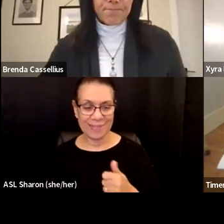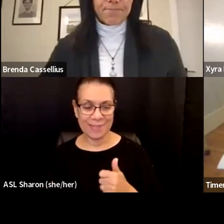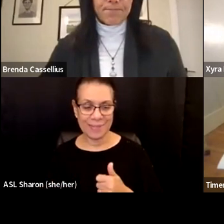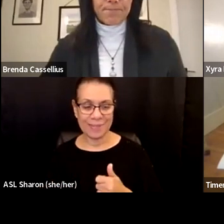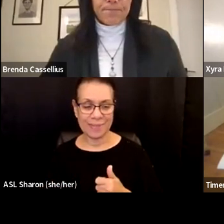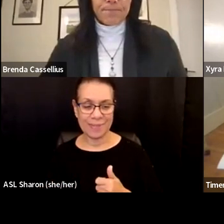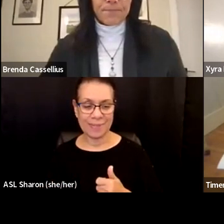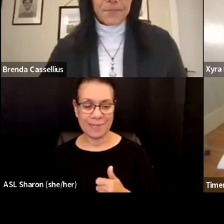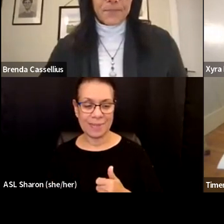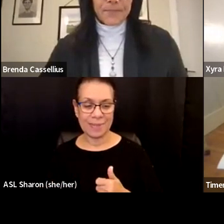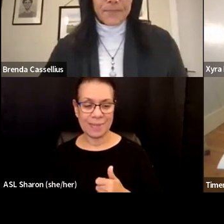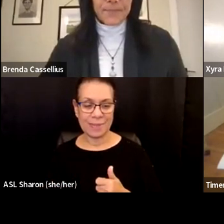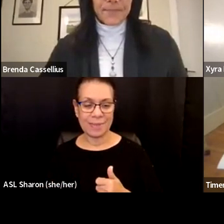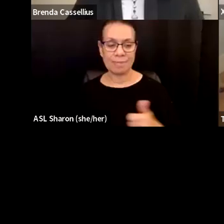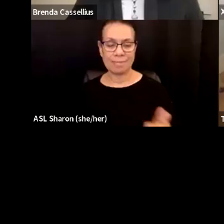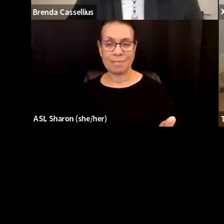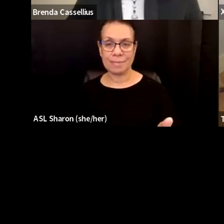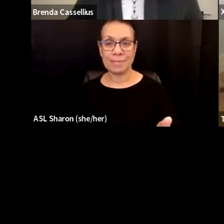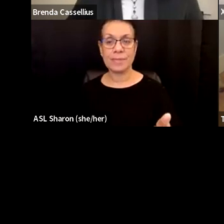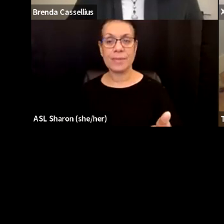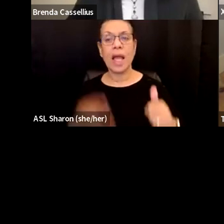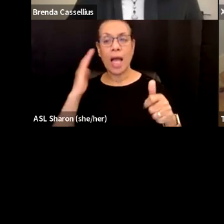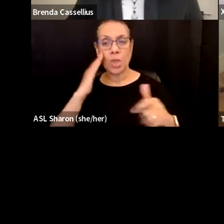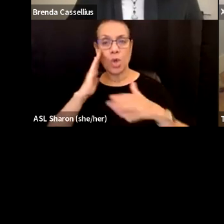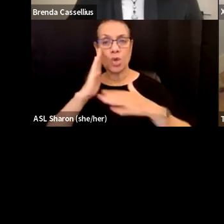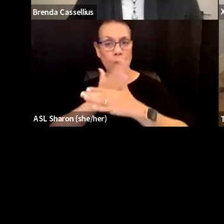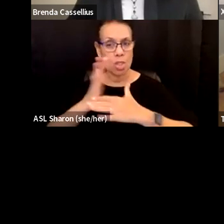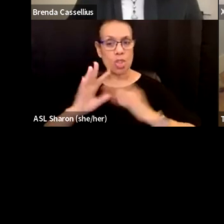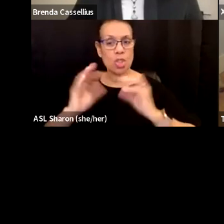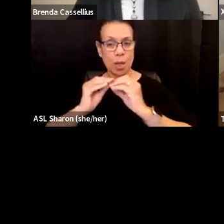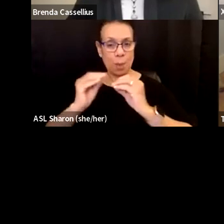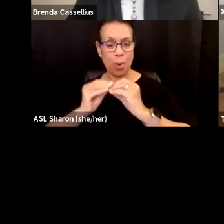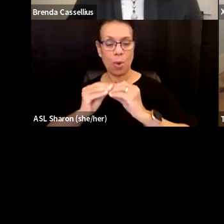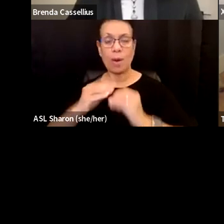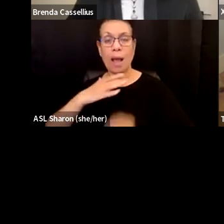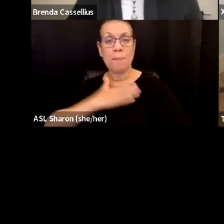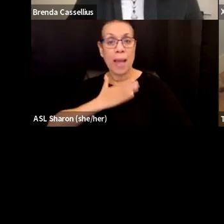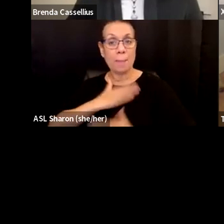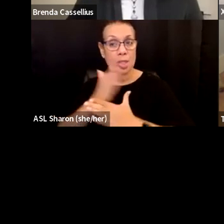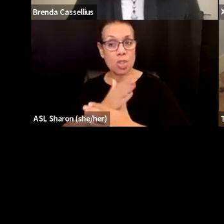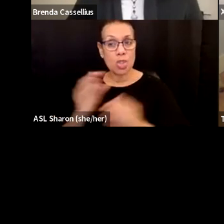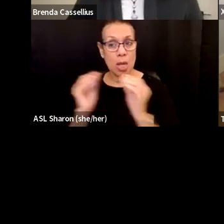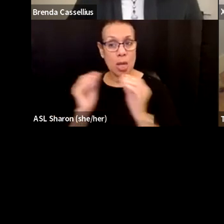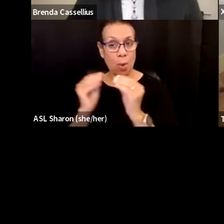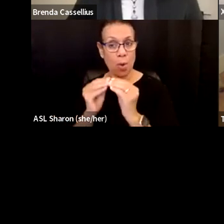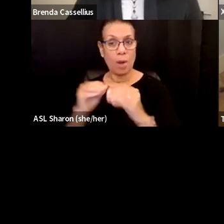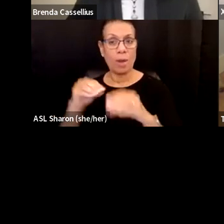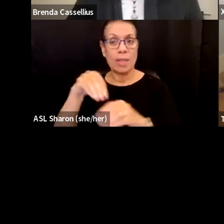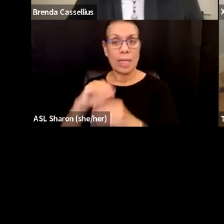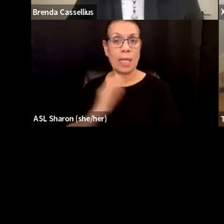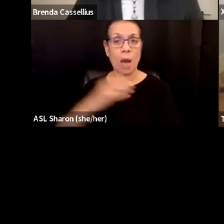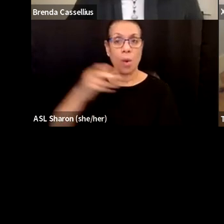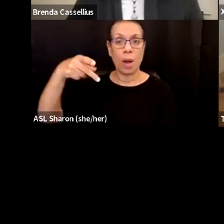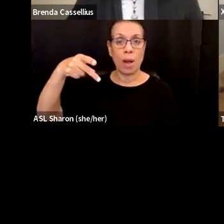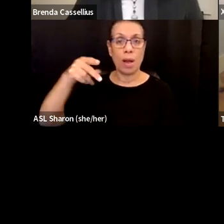okay and i would love to share more with you i know you've worked the colleague of ours i'd love to share a lot of the work that we're doing in our pipeline programs i believe